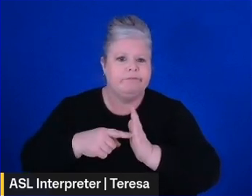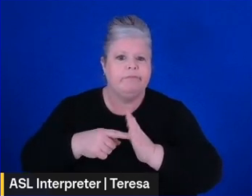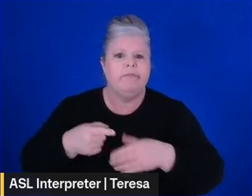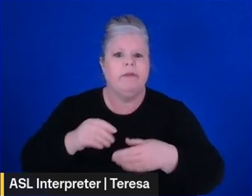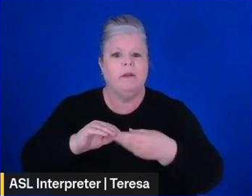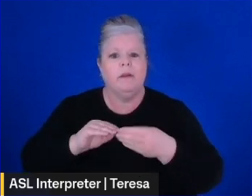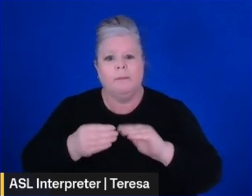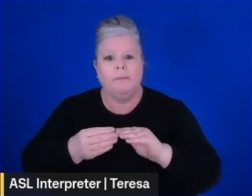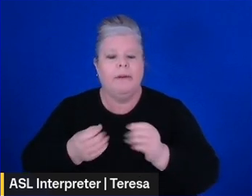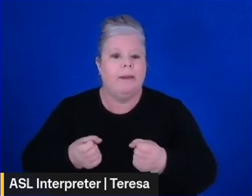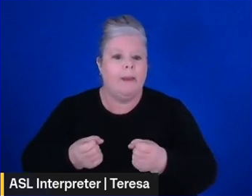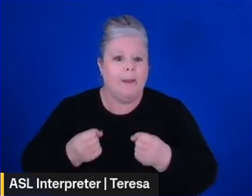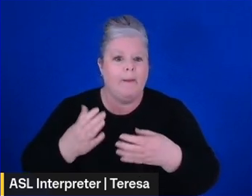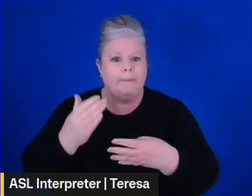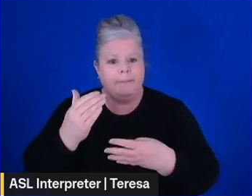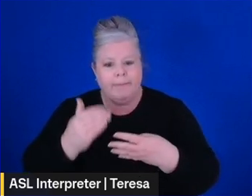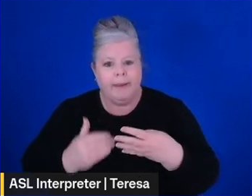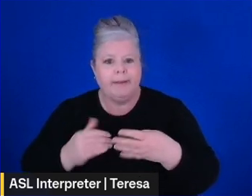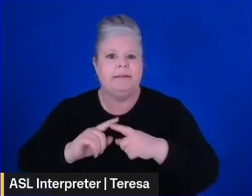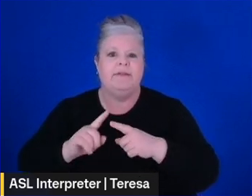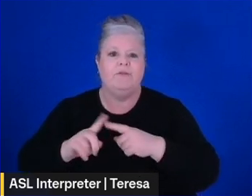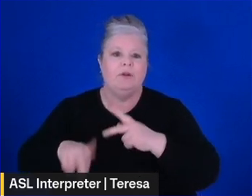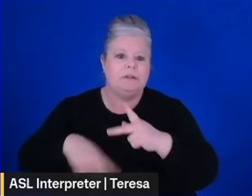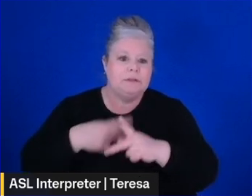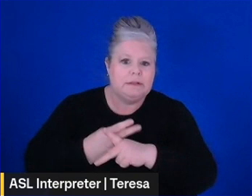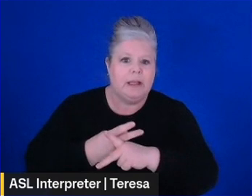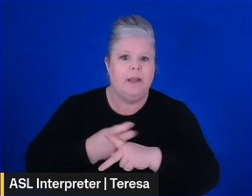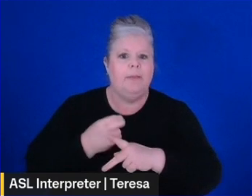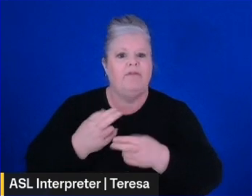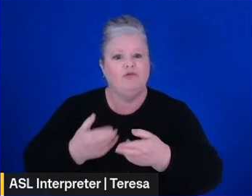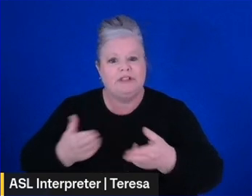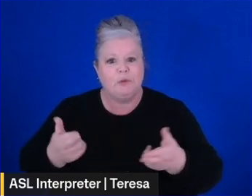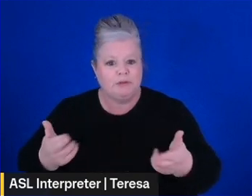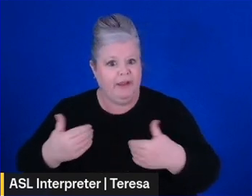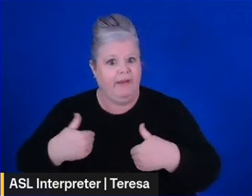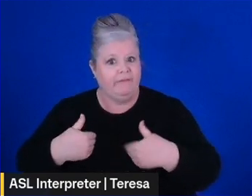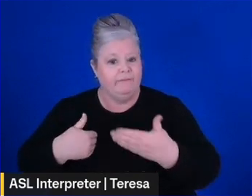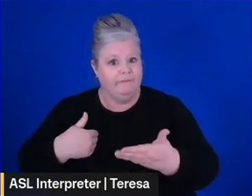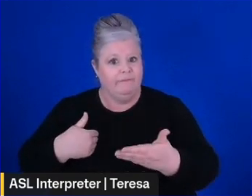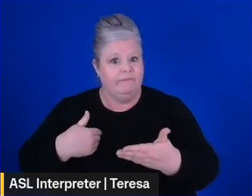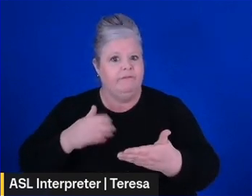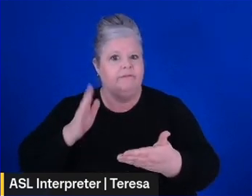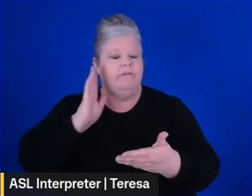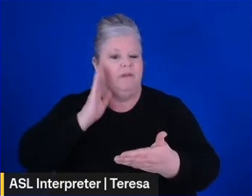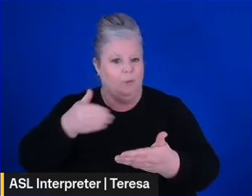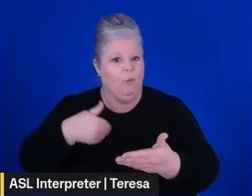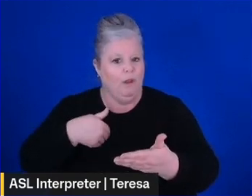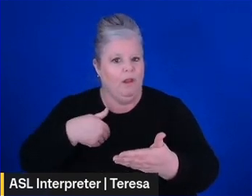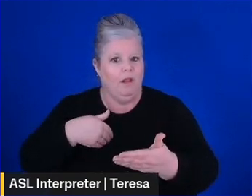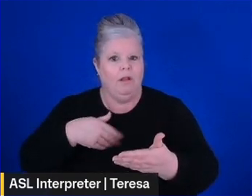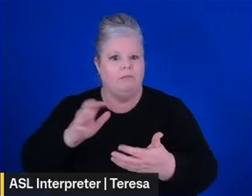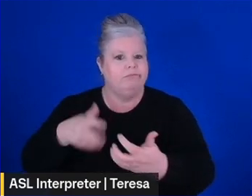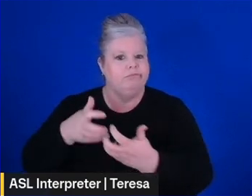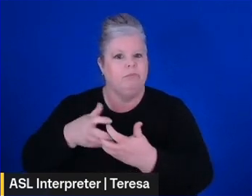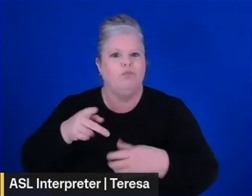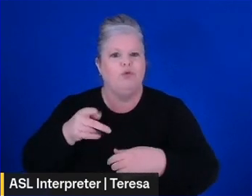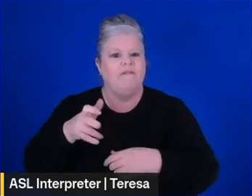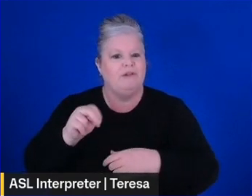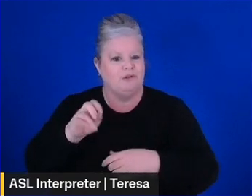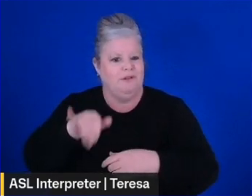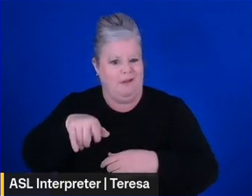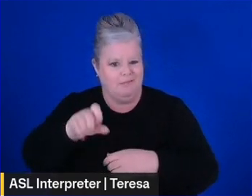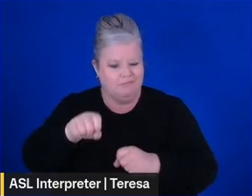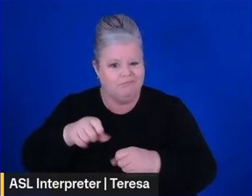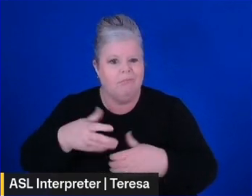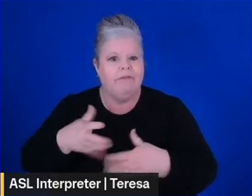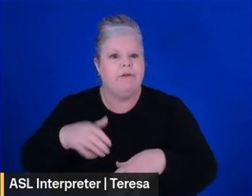of and the type of Azure resources it will provision. So we can recognize the Azure Container Apps, its